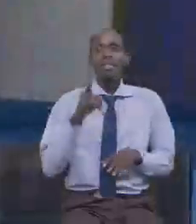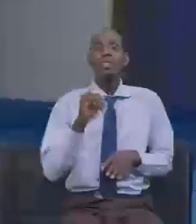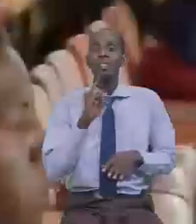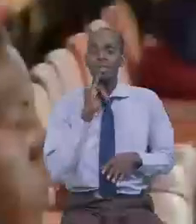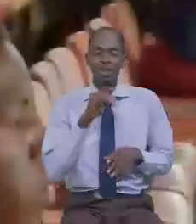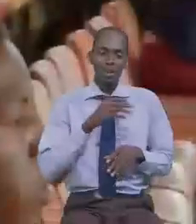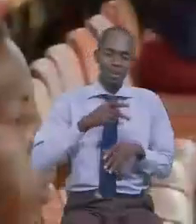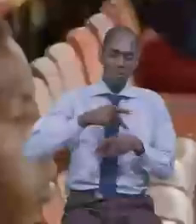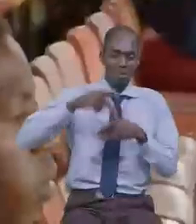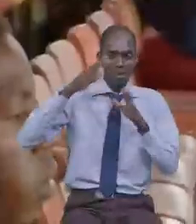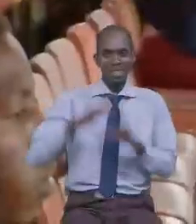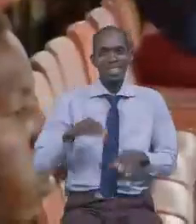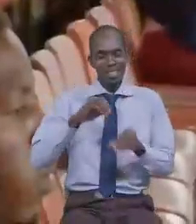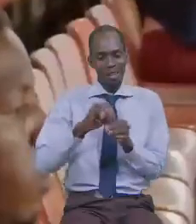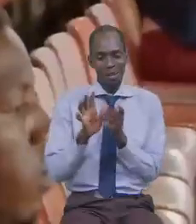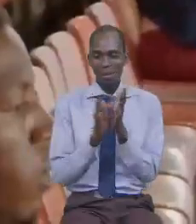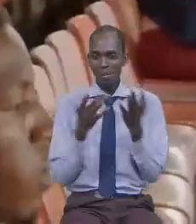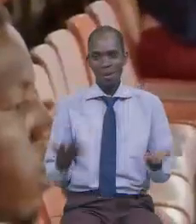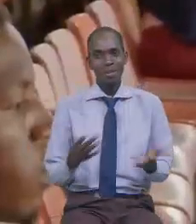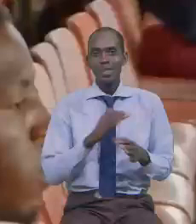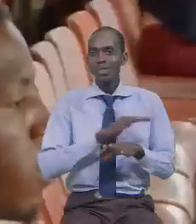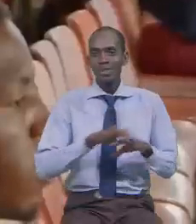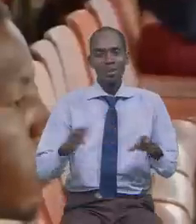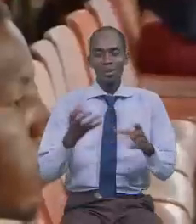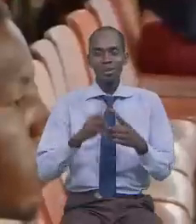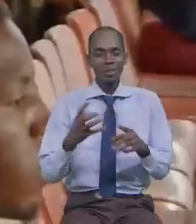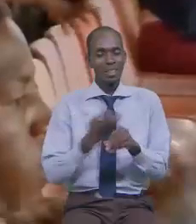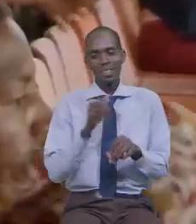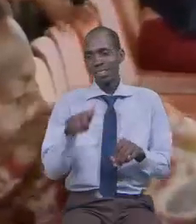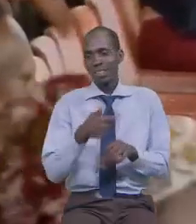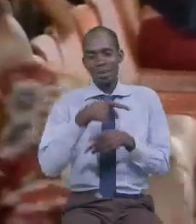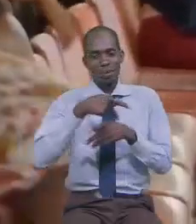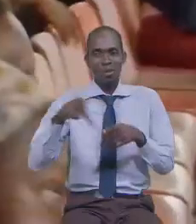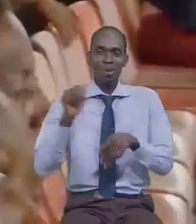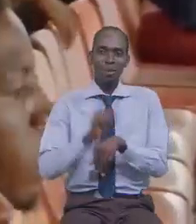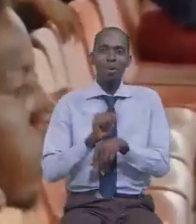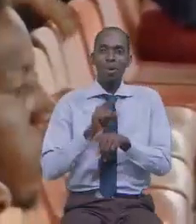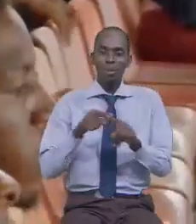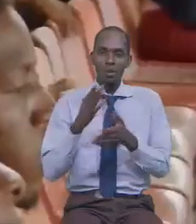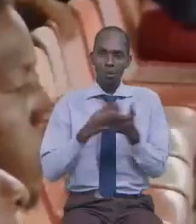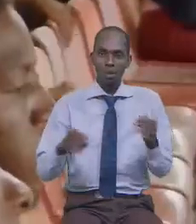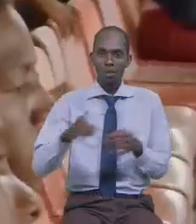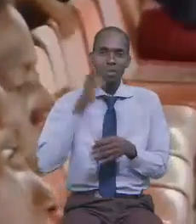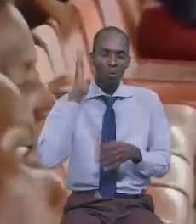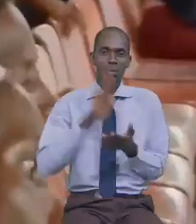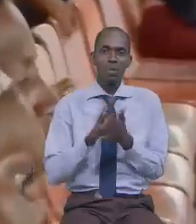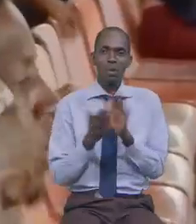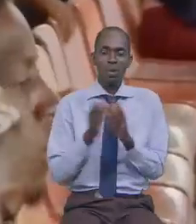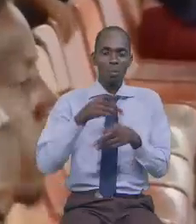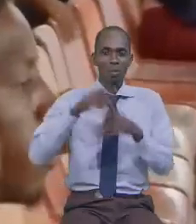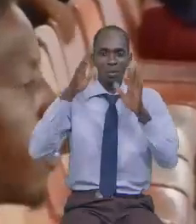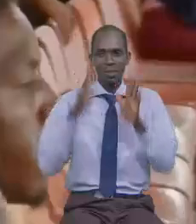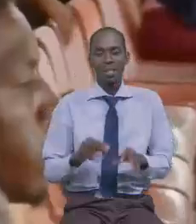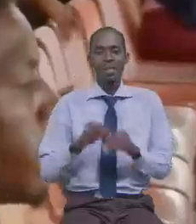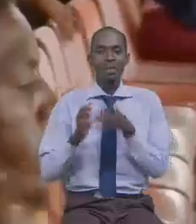so I don't seek any other profession. And some of you will become professors in Jesus'